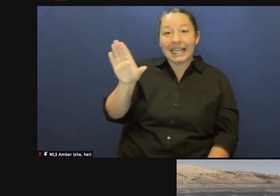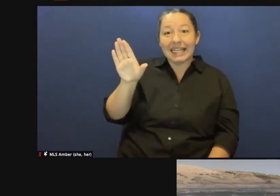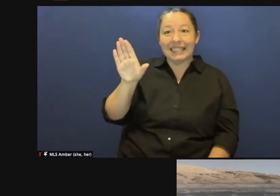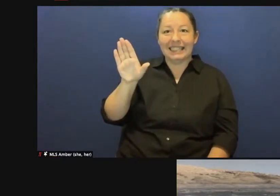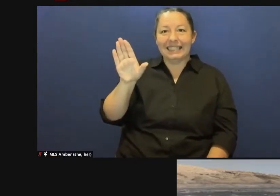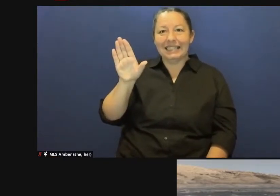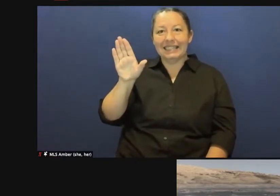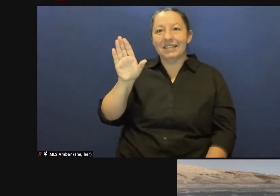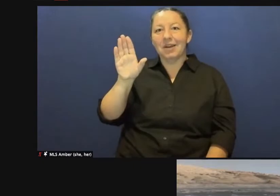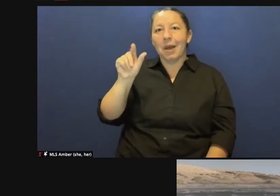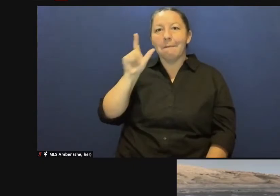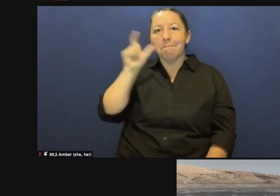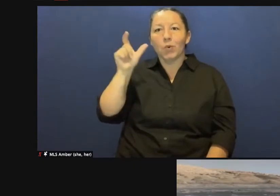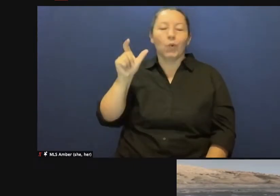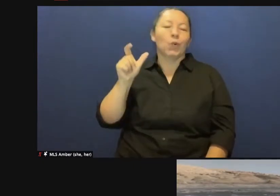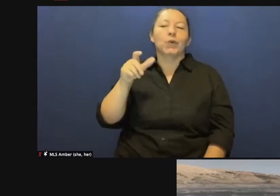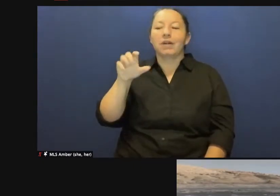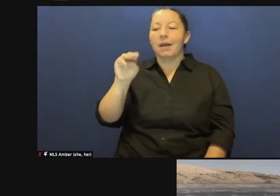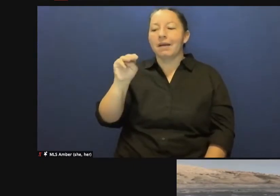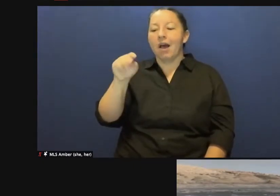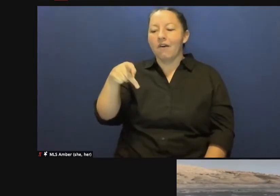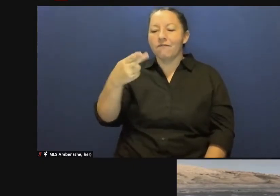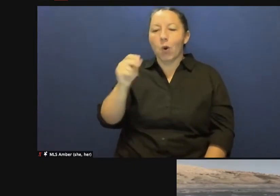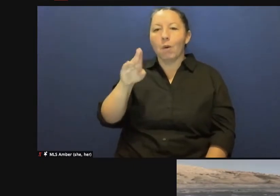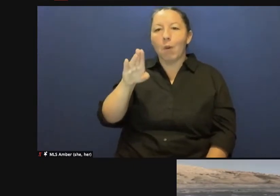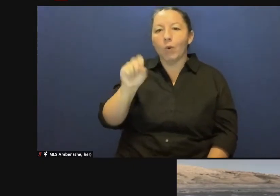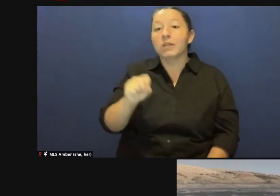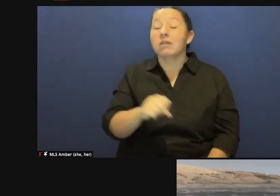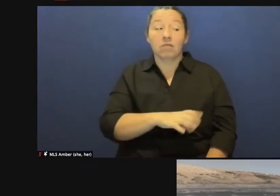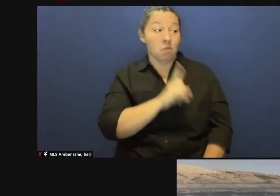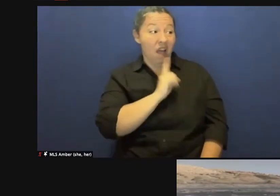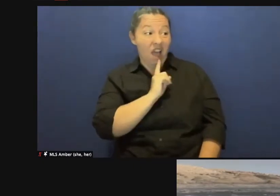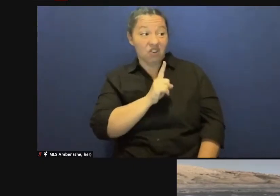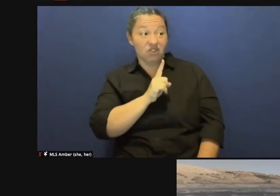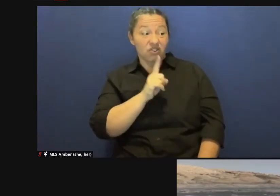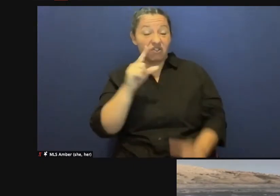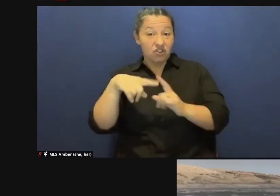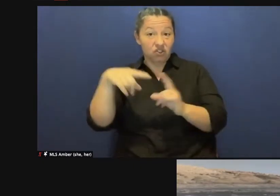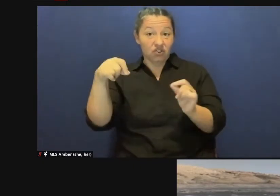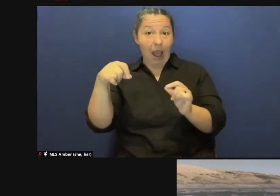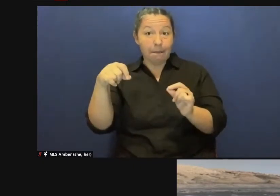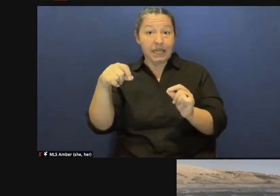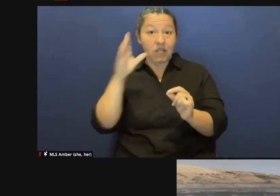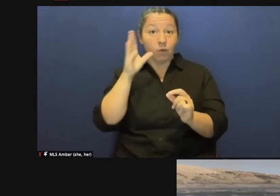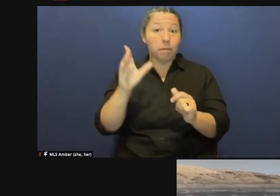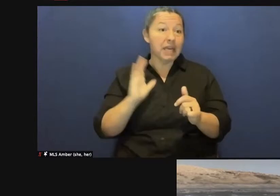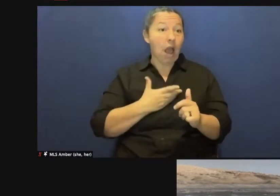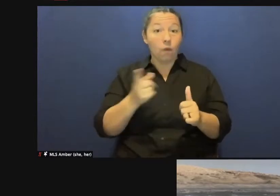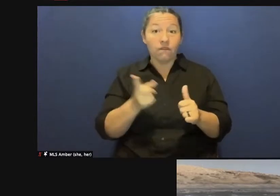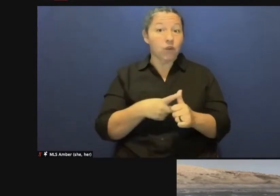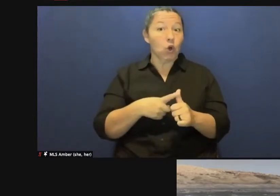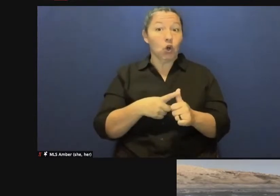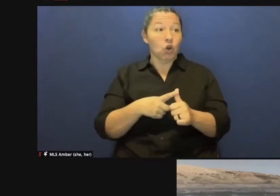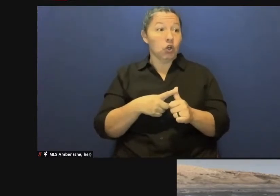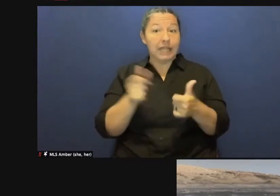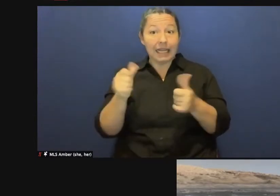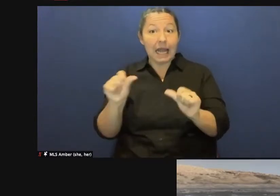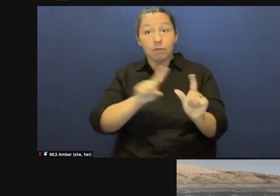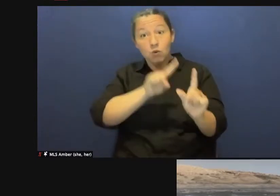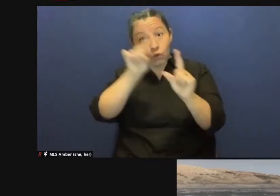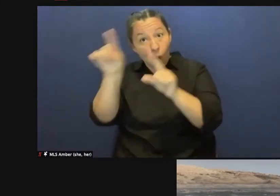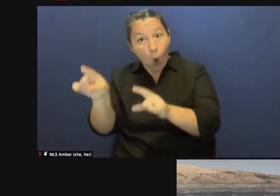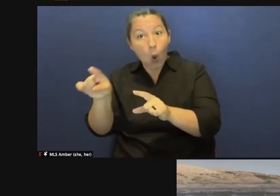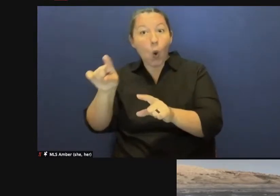Well, the Japanese will be our first great attempt to go to Phobos and bring back a